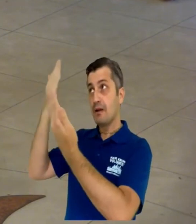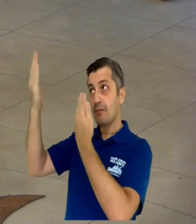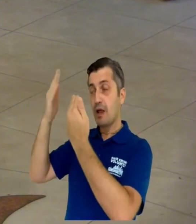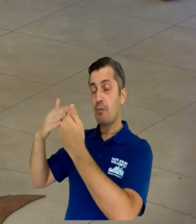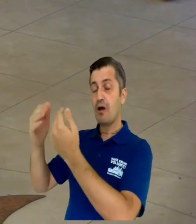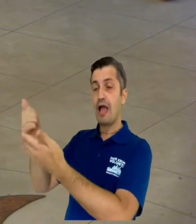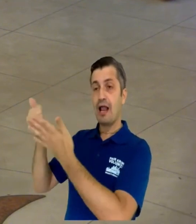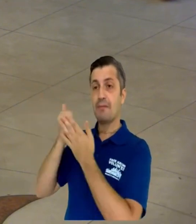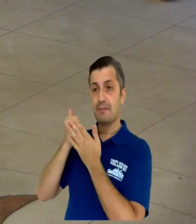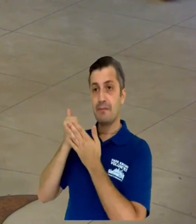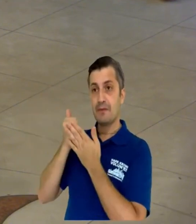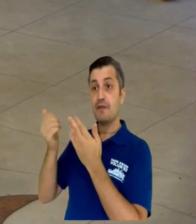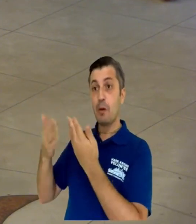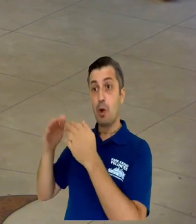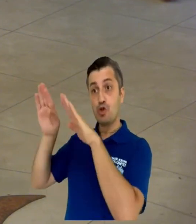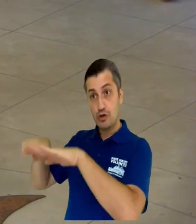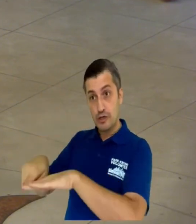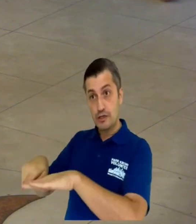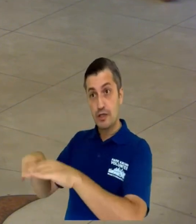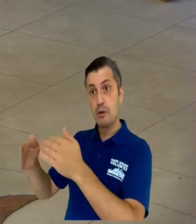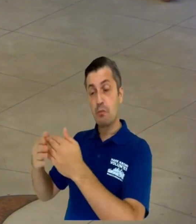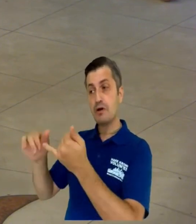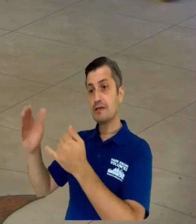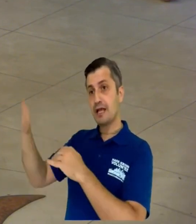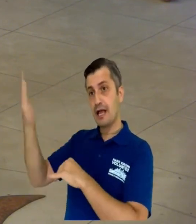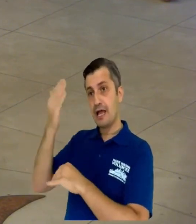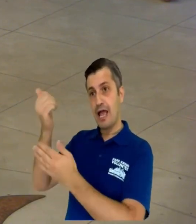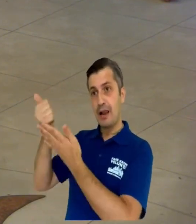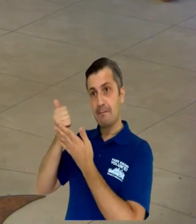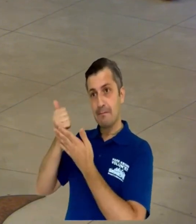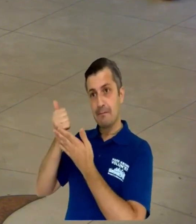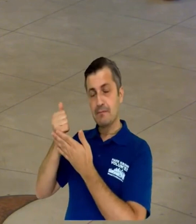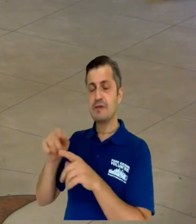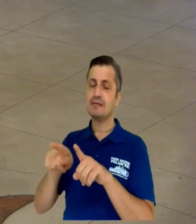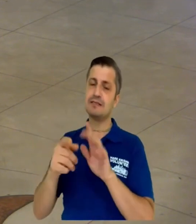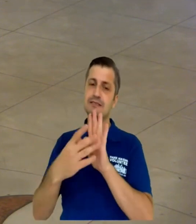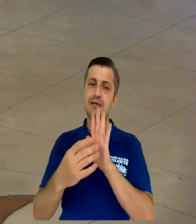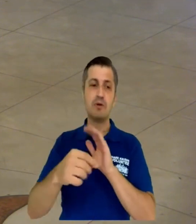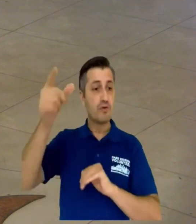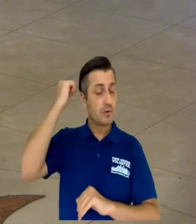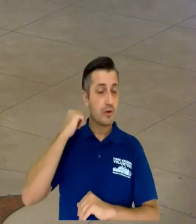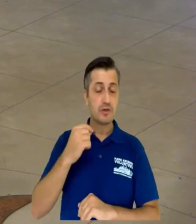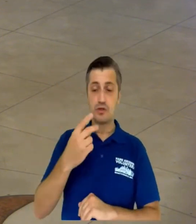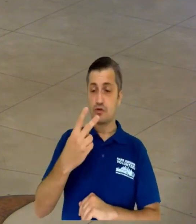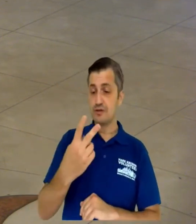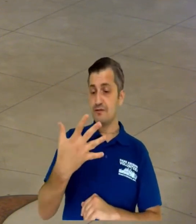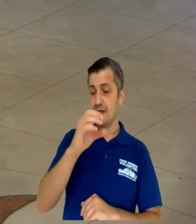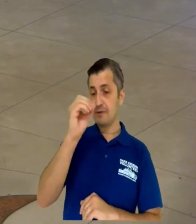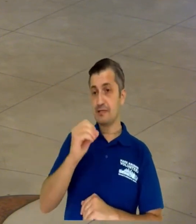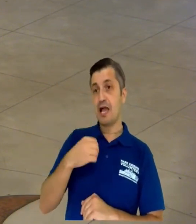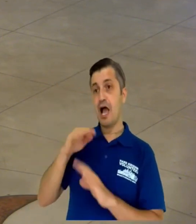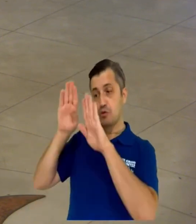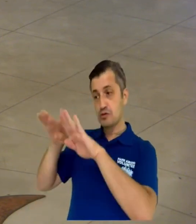surrenders 25%, if it's 25% surrendered, Krishna will give back 25%. A